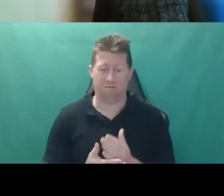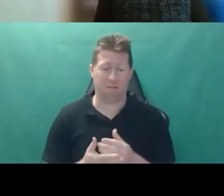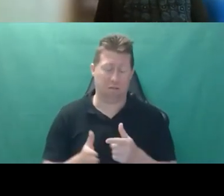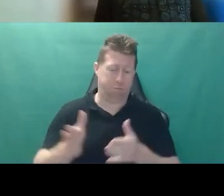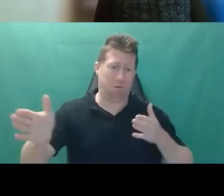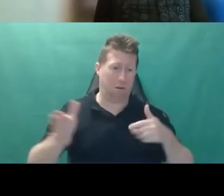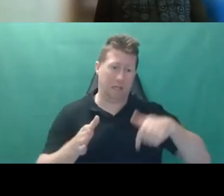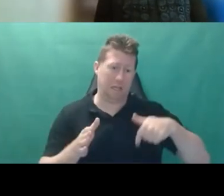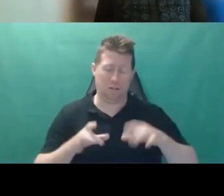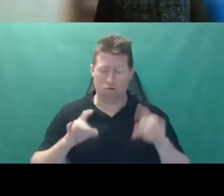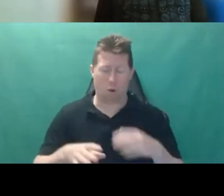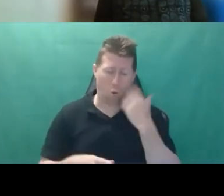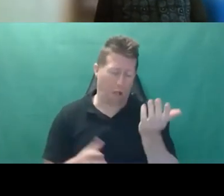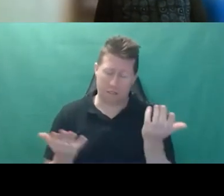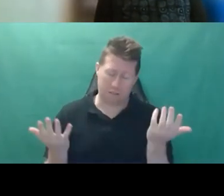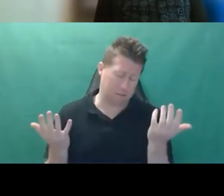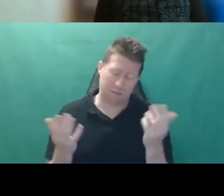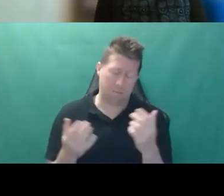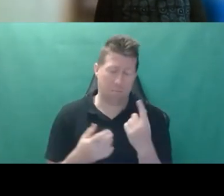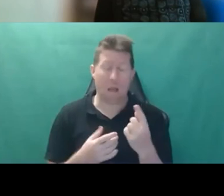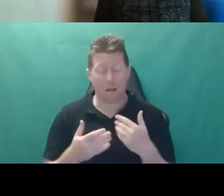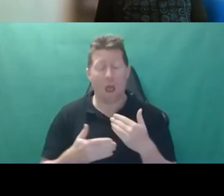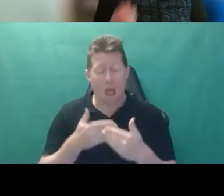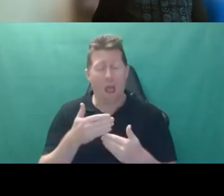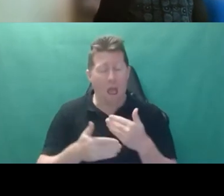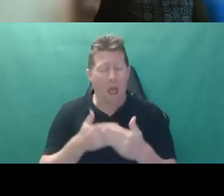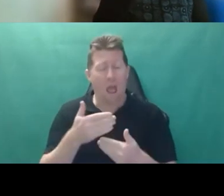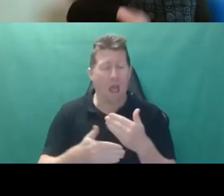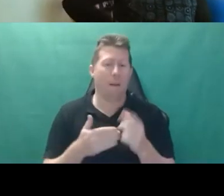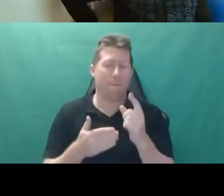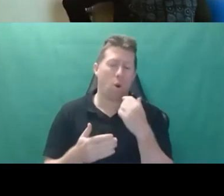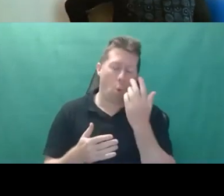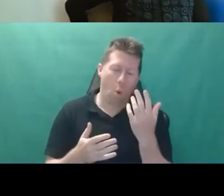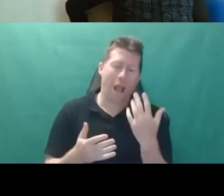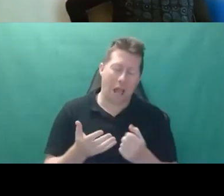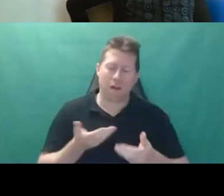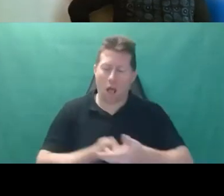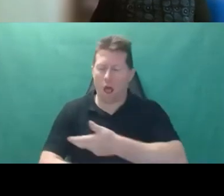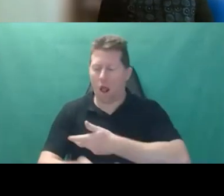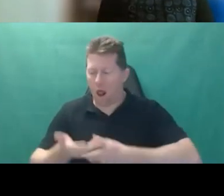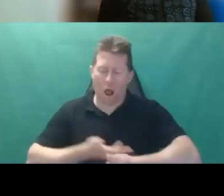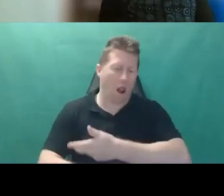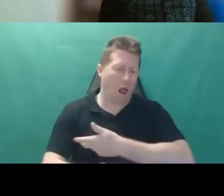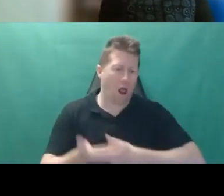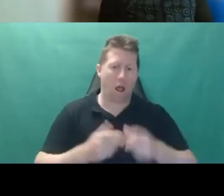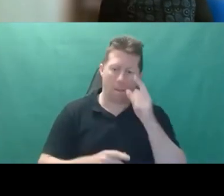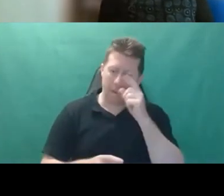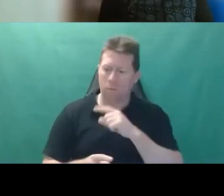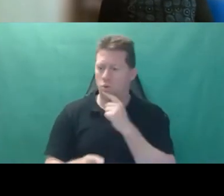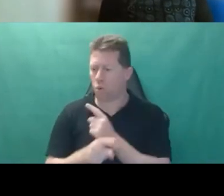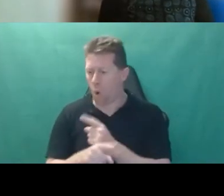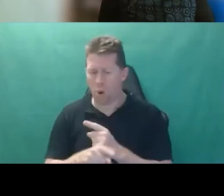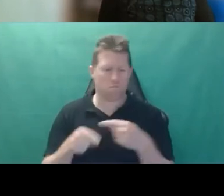um, so yeah, it's going. And then of course there's a, there's that dialectic process that I was talking about in which people are polarized. There are